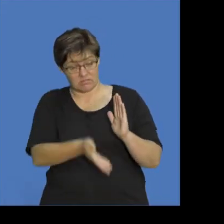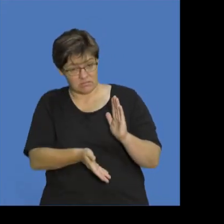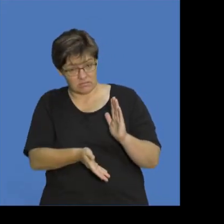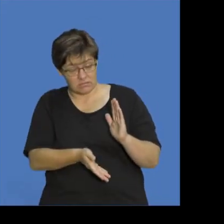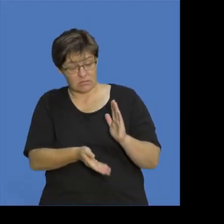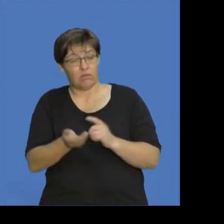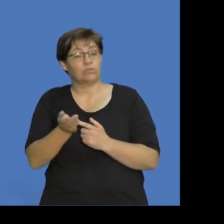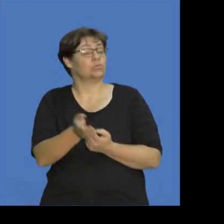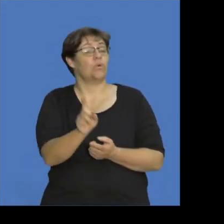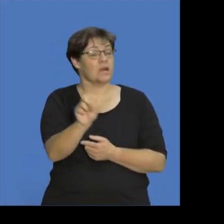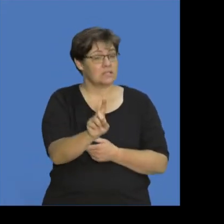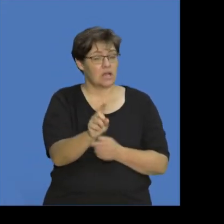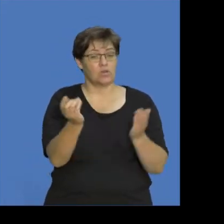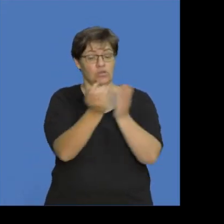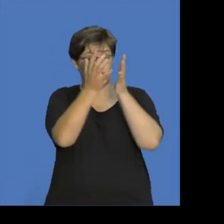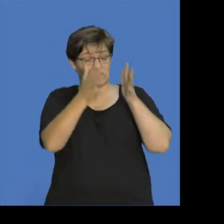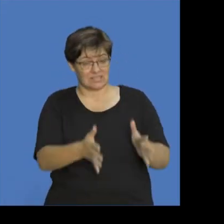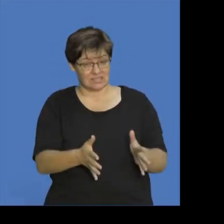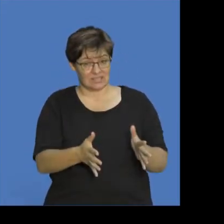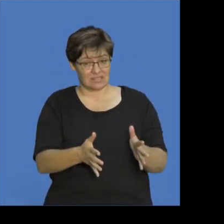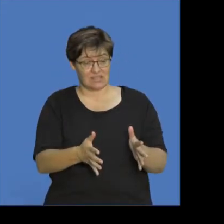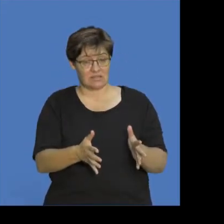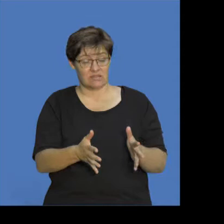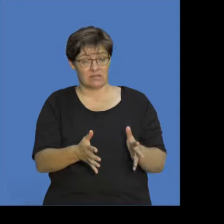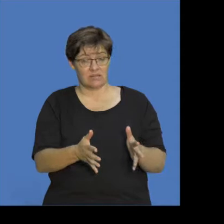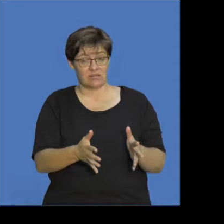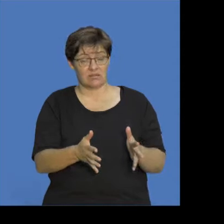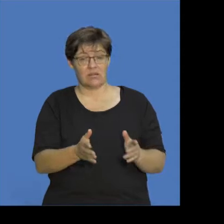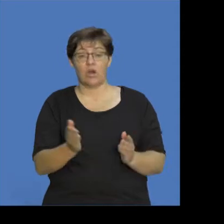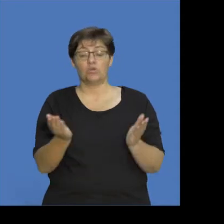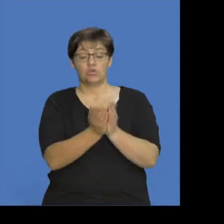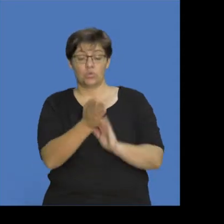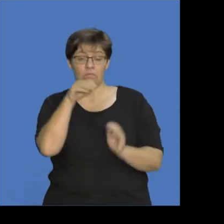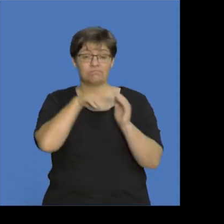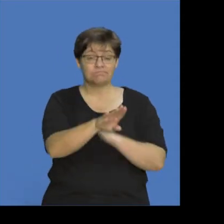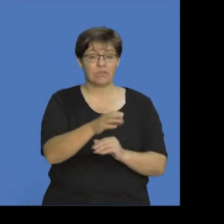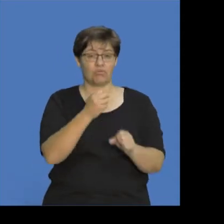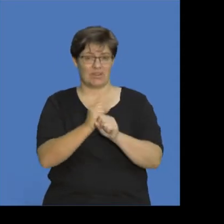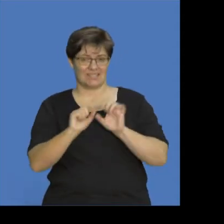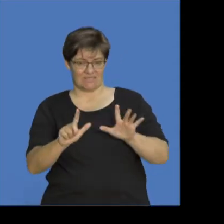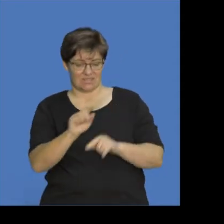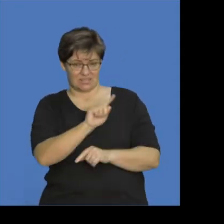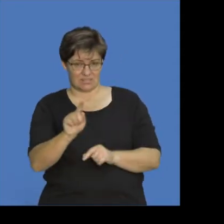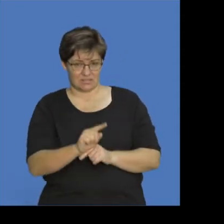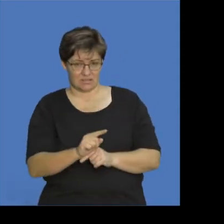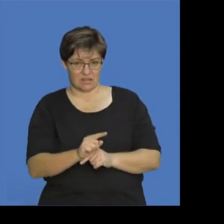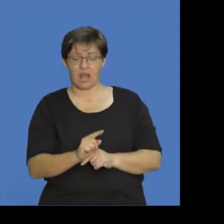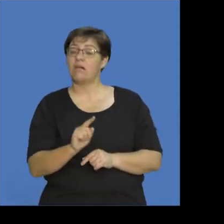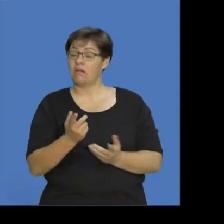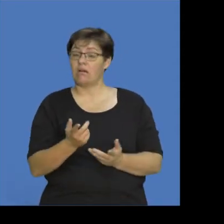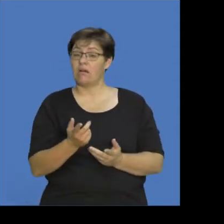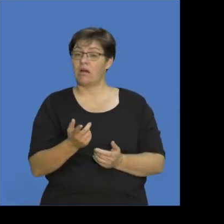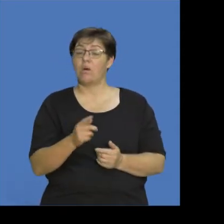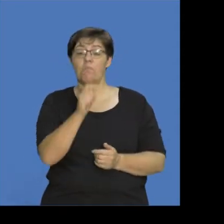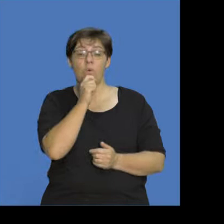shows how the students in grade 7 arrived at school one Monday morning,